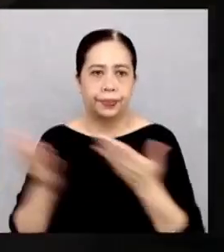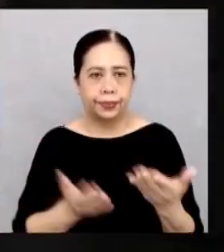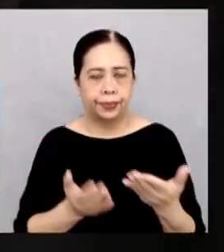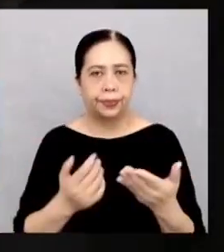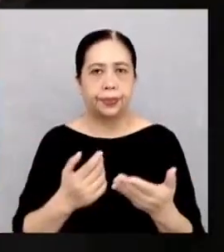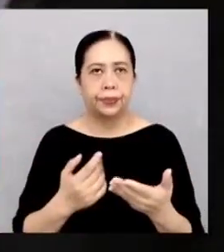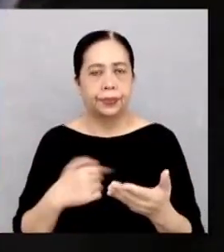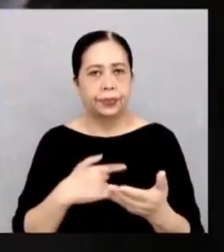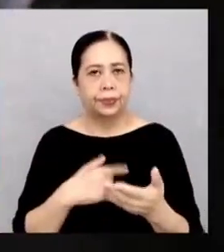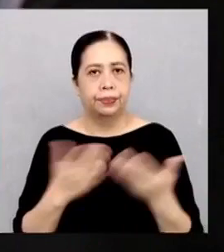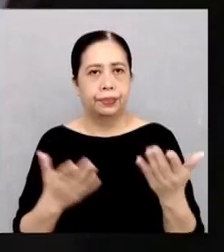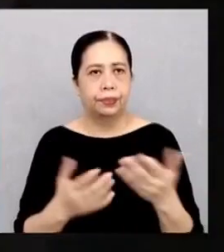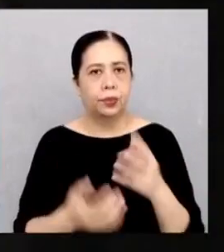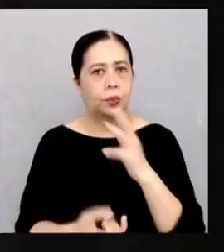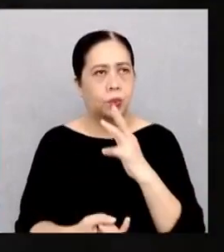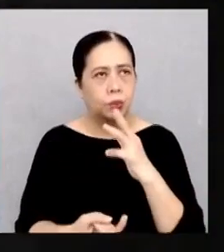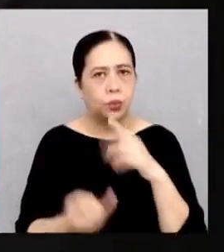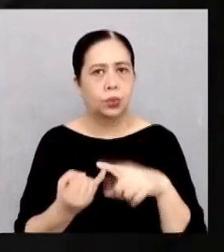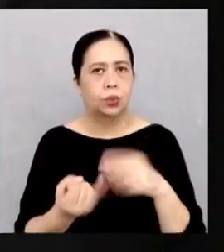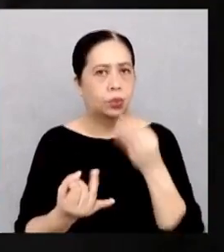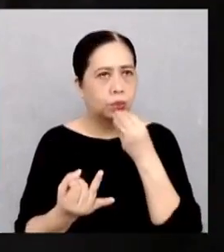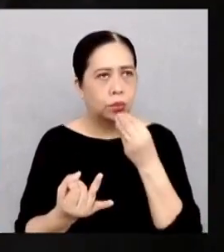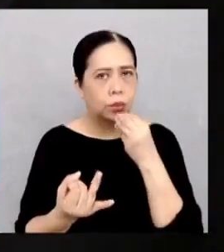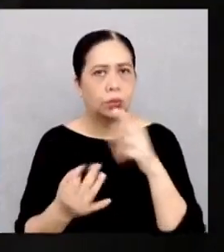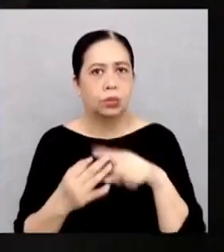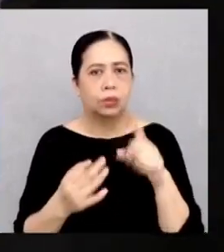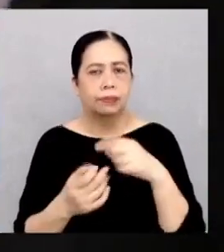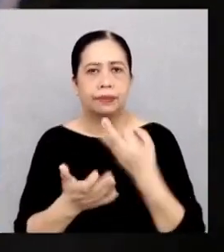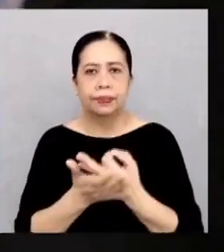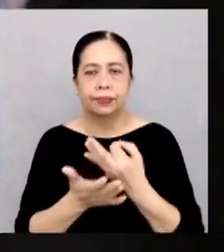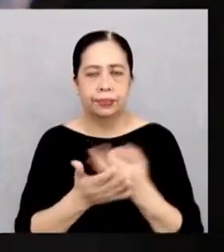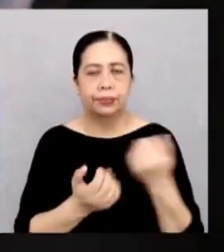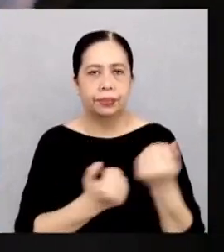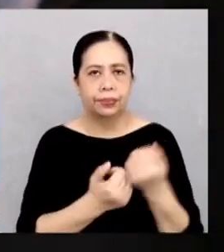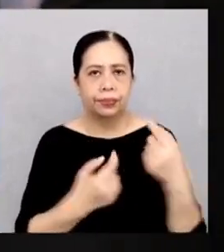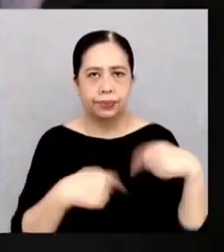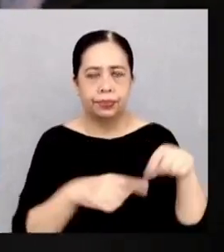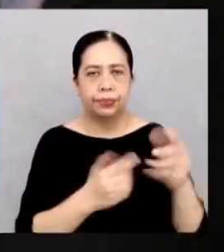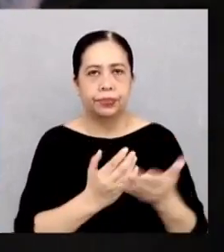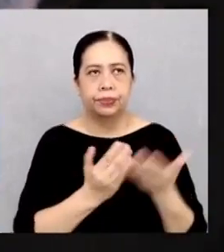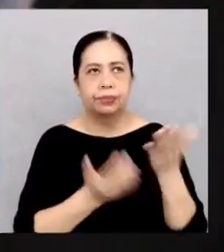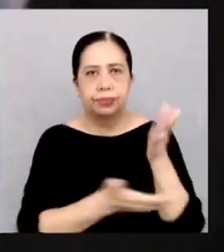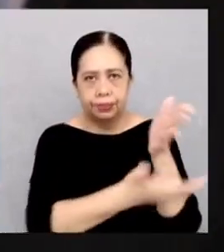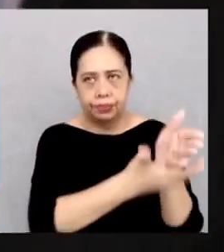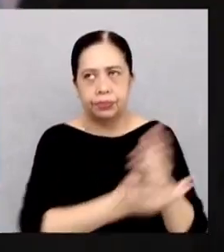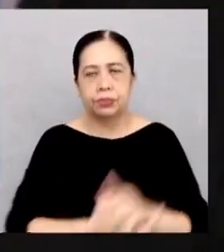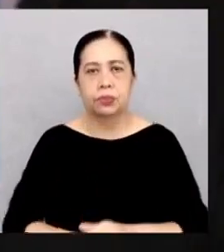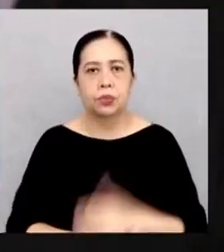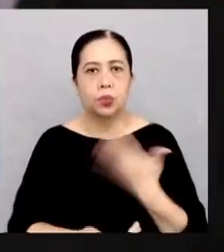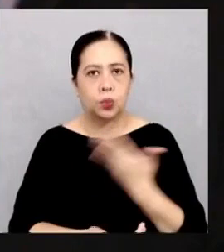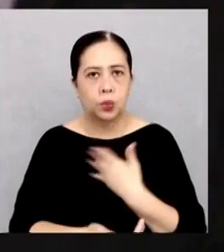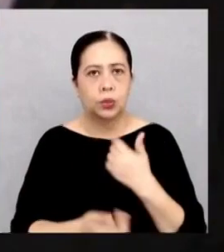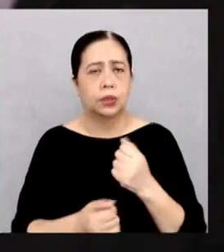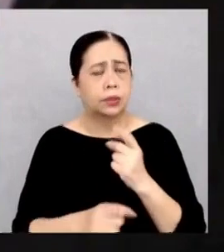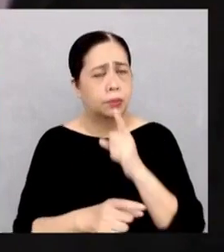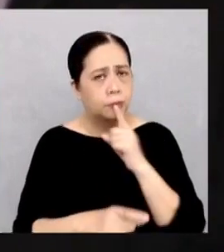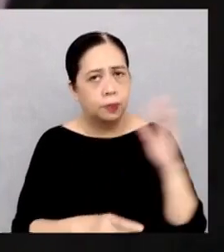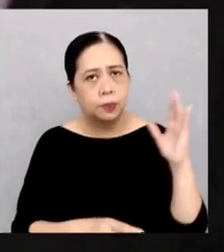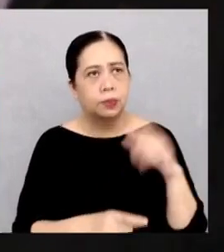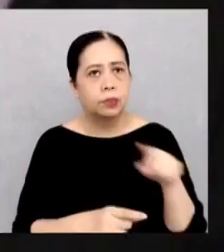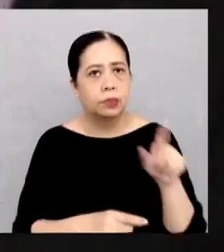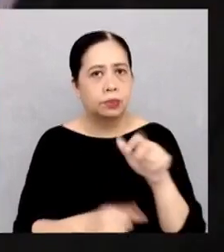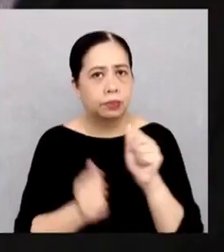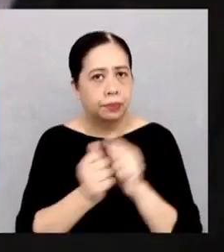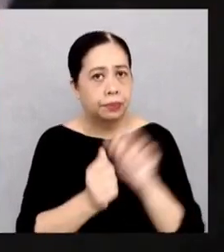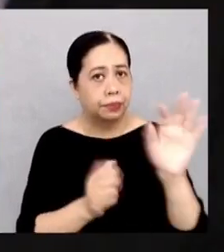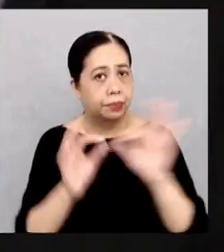Kami na magdadala ng mga tubig, pagkain, at saka financial assistance sa kanila. And we will just reassure them that yung pati mga